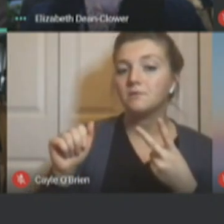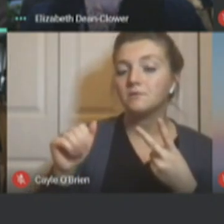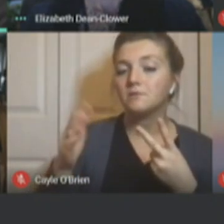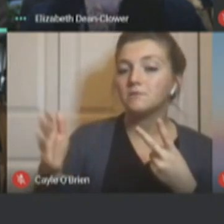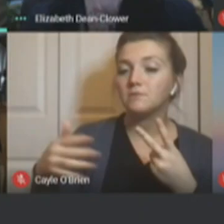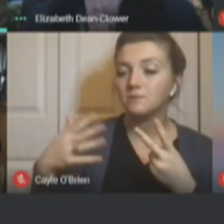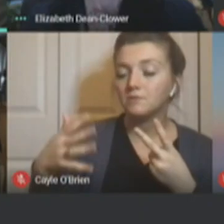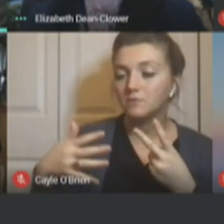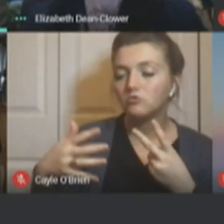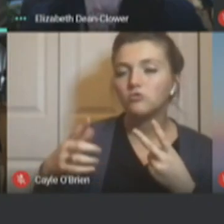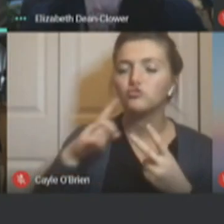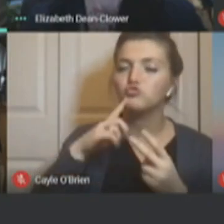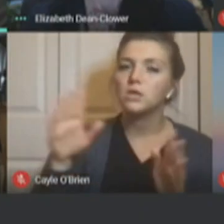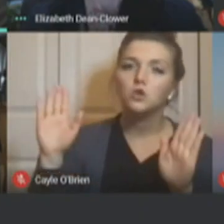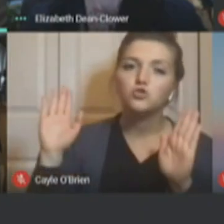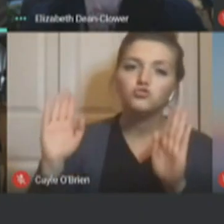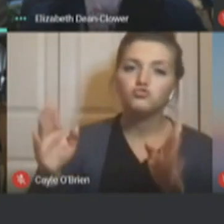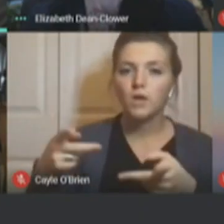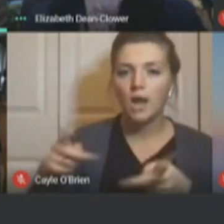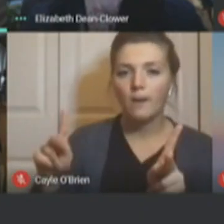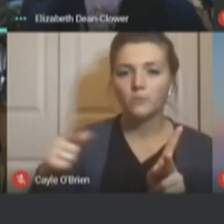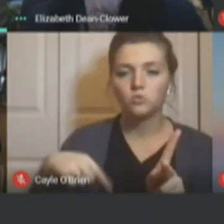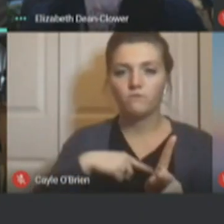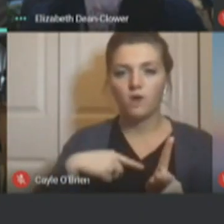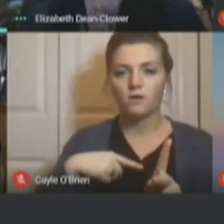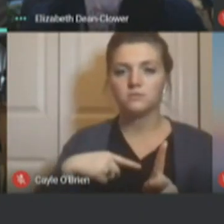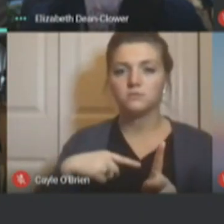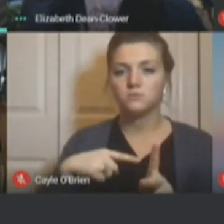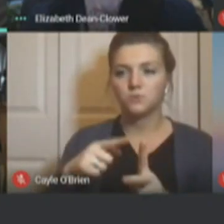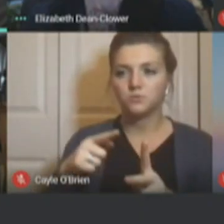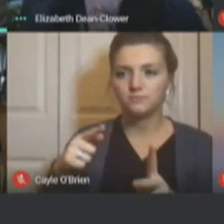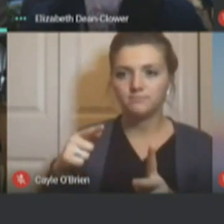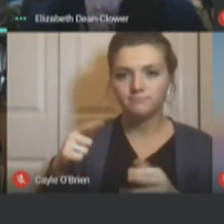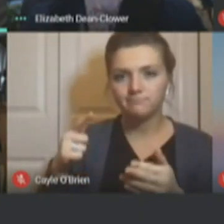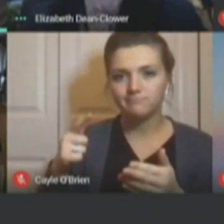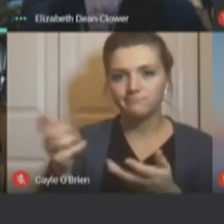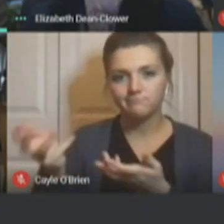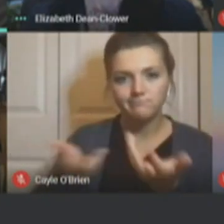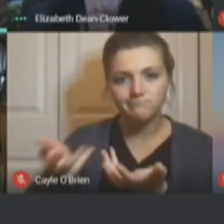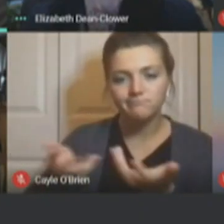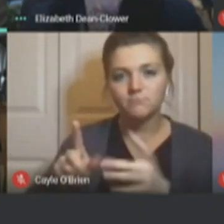This will be a great opportunity for us to get our foot in the door and